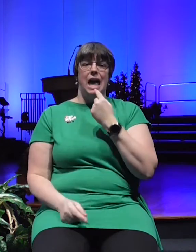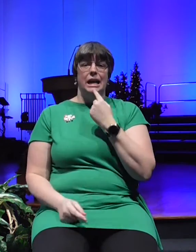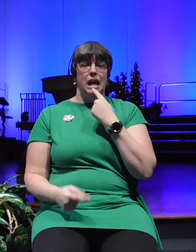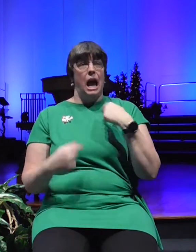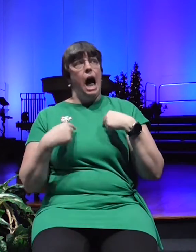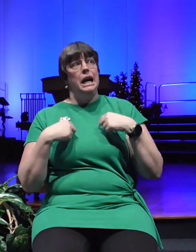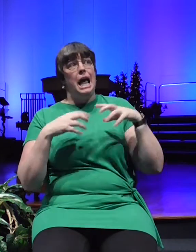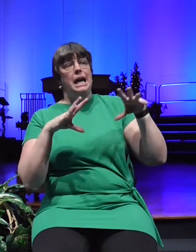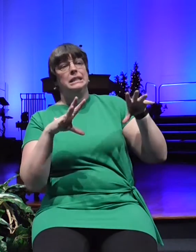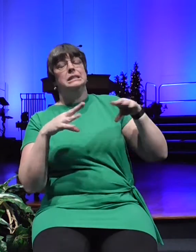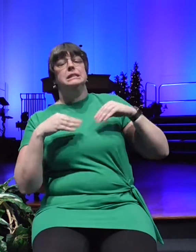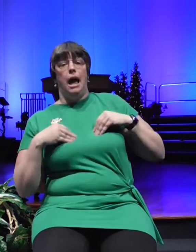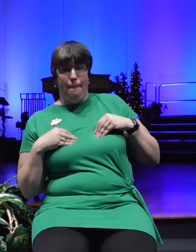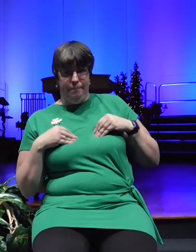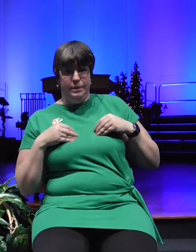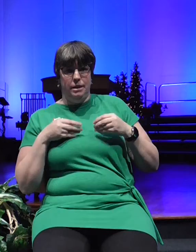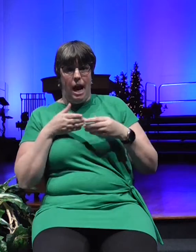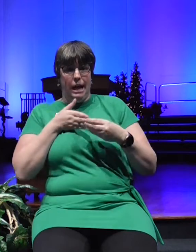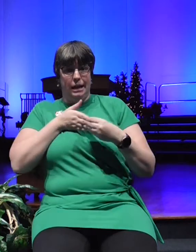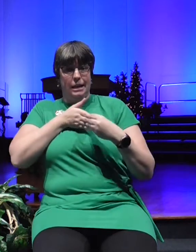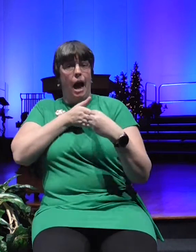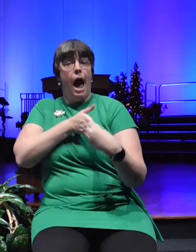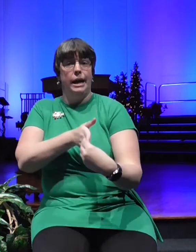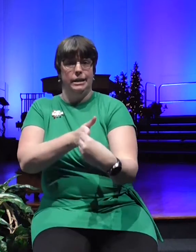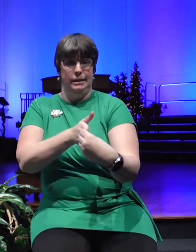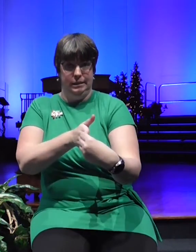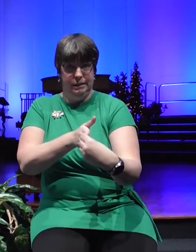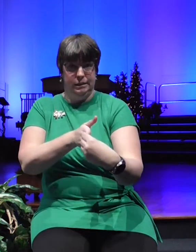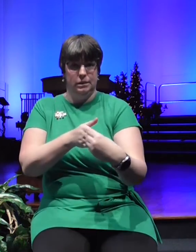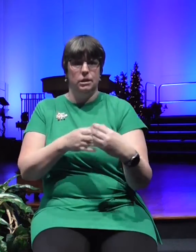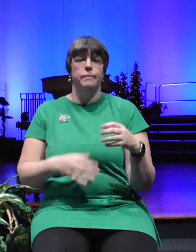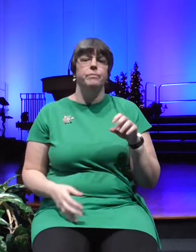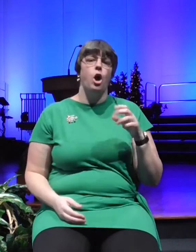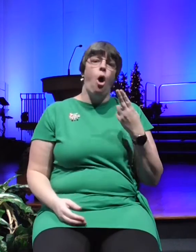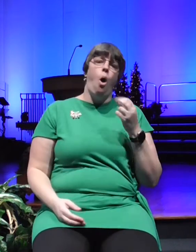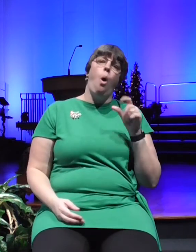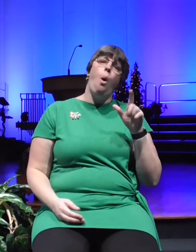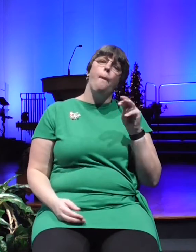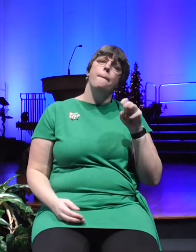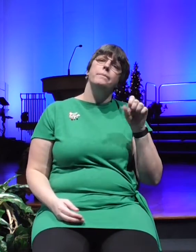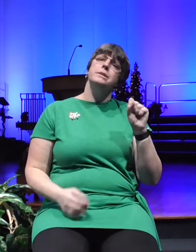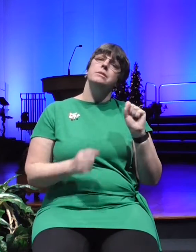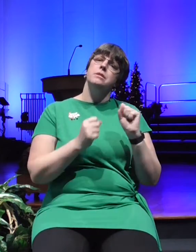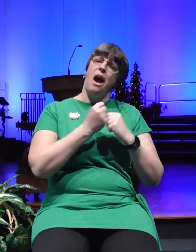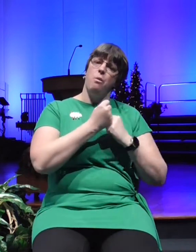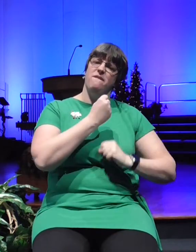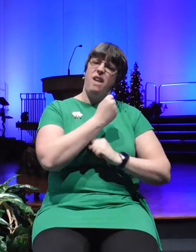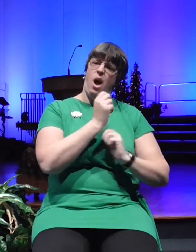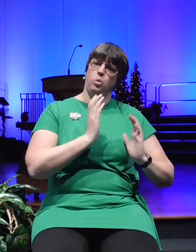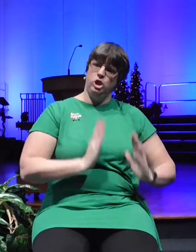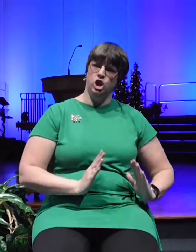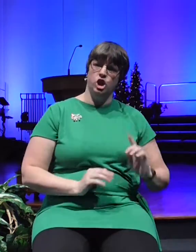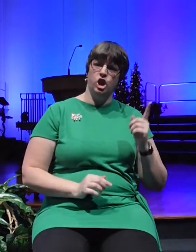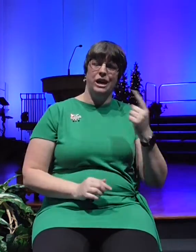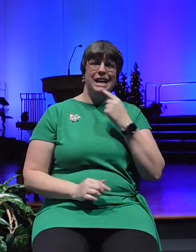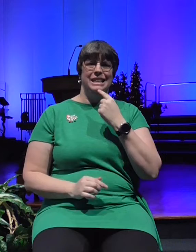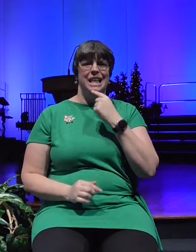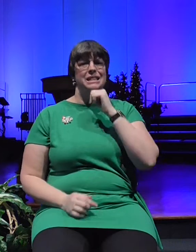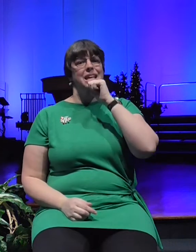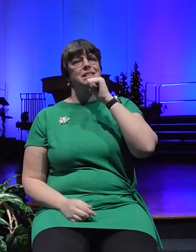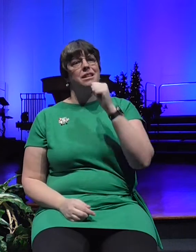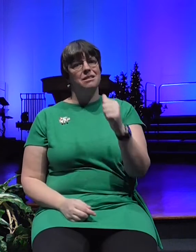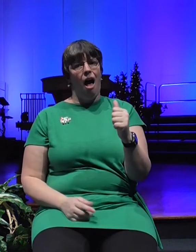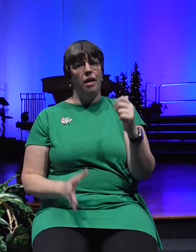accept guidance. Ernest Holmes, the founder of our teaching, says very clearly, it is not the form of